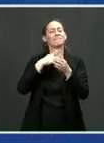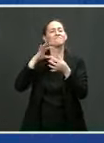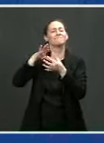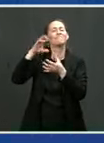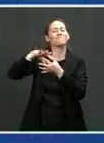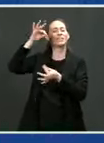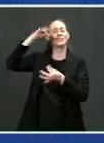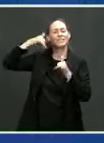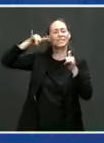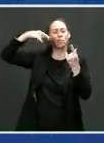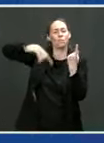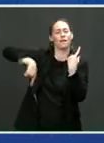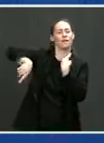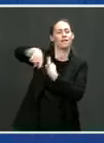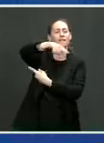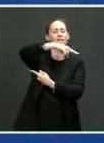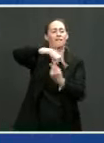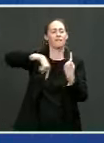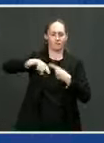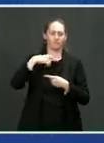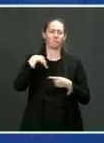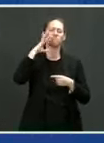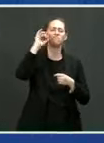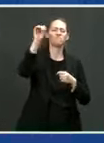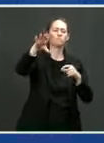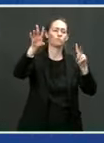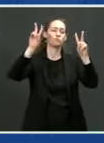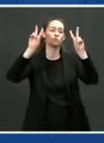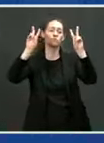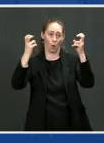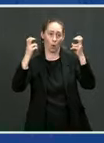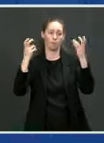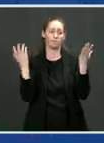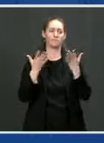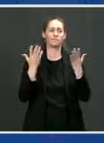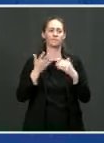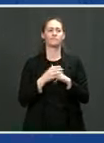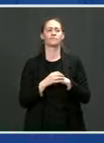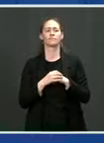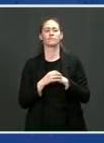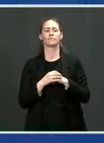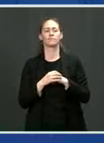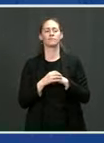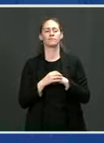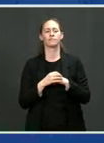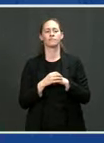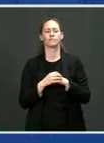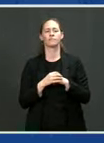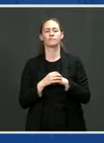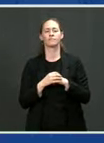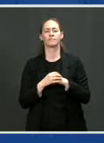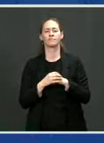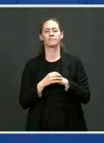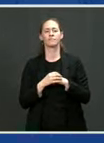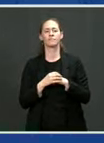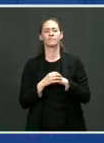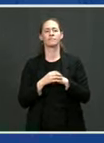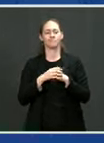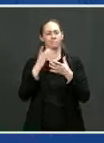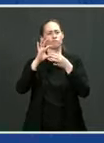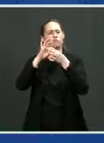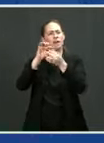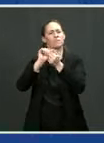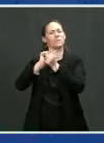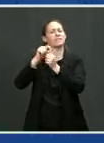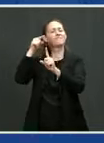There's a great quote by R.G. Ingersoll. It was read when my son, who was